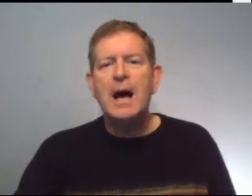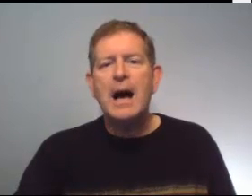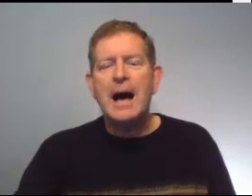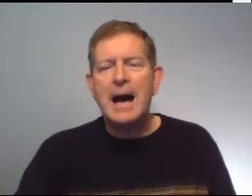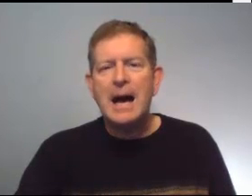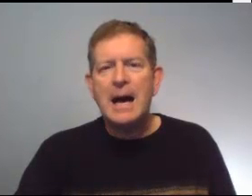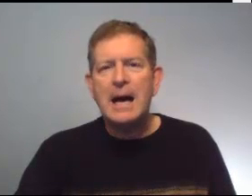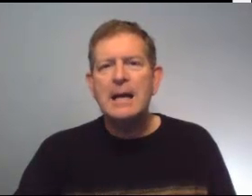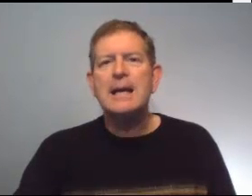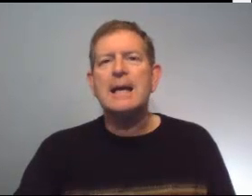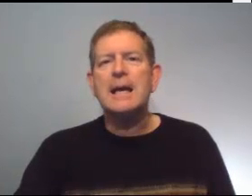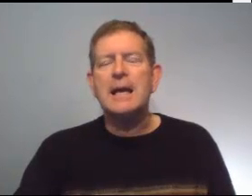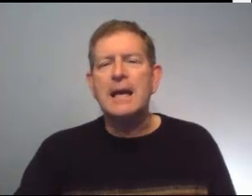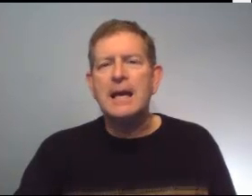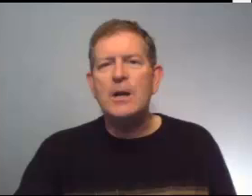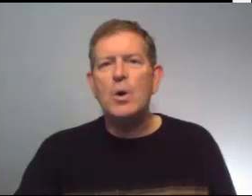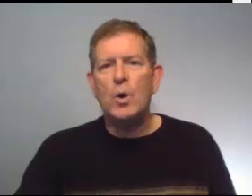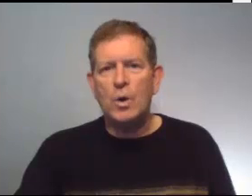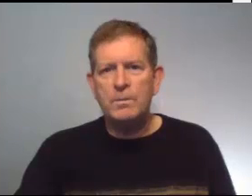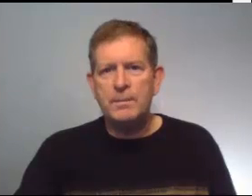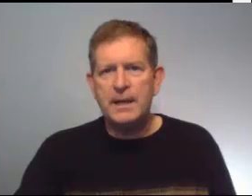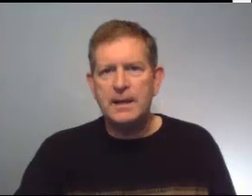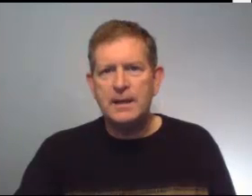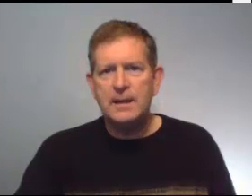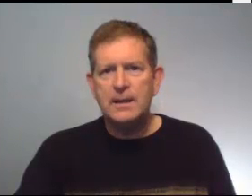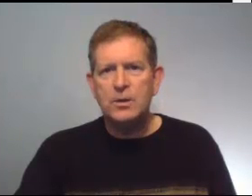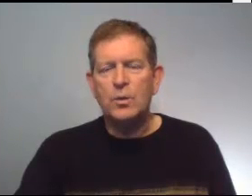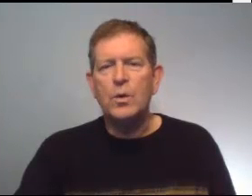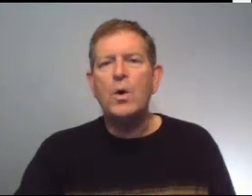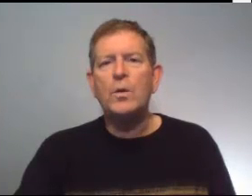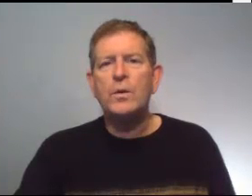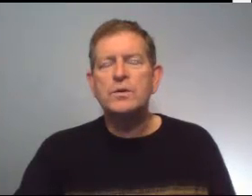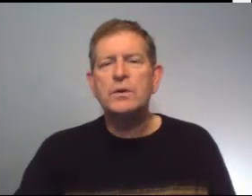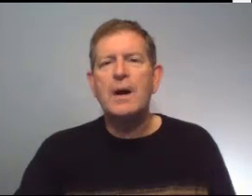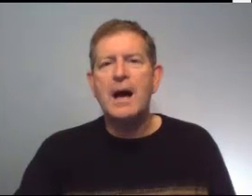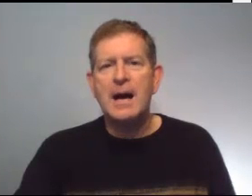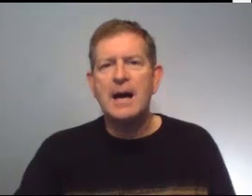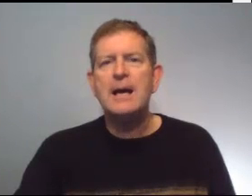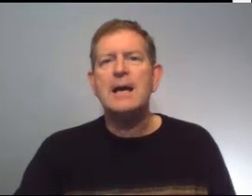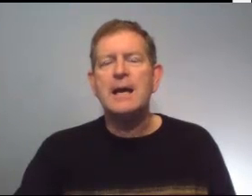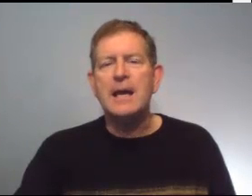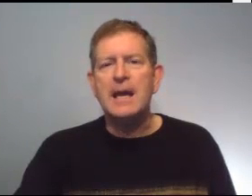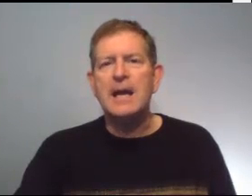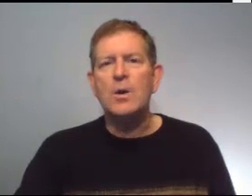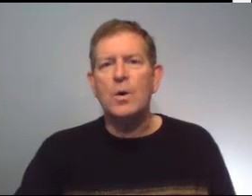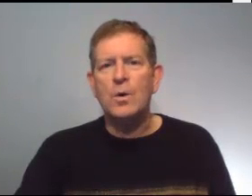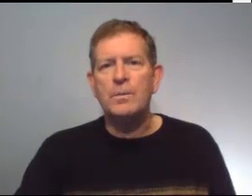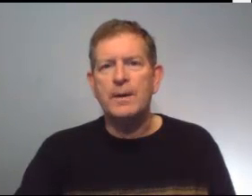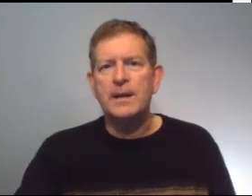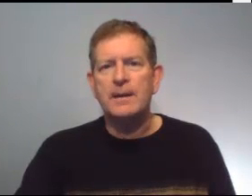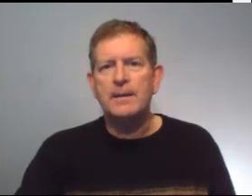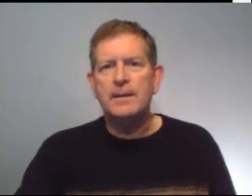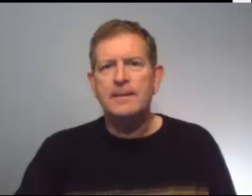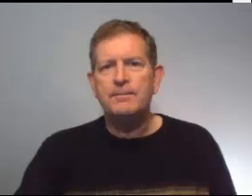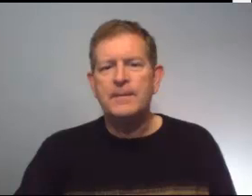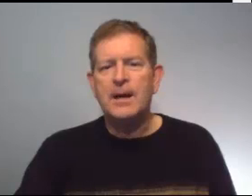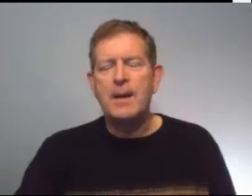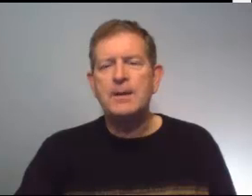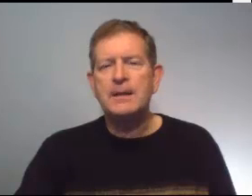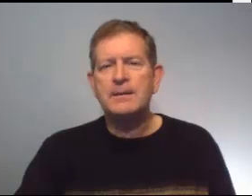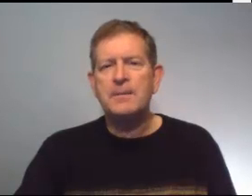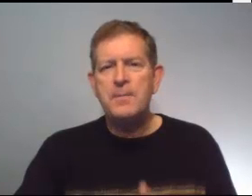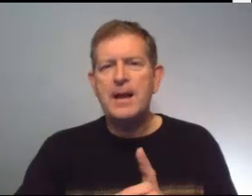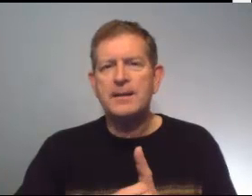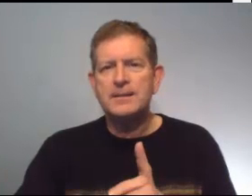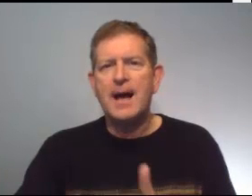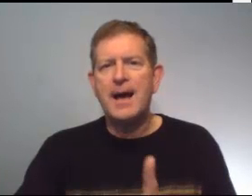conozco a el hombre. Yo no conozco a el hombre. Now I'm